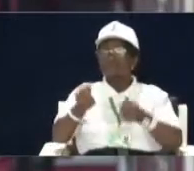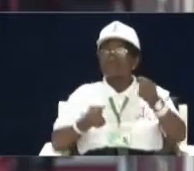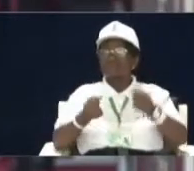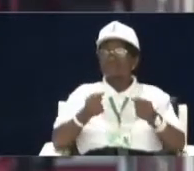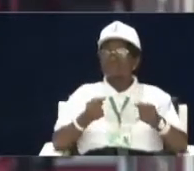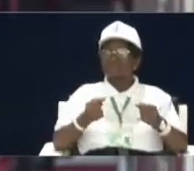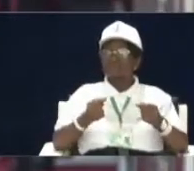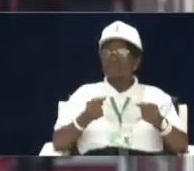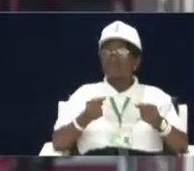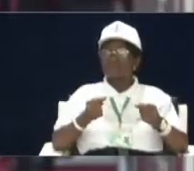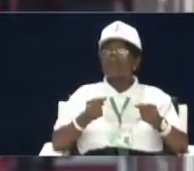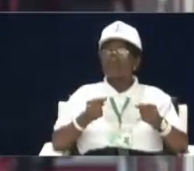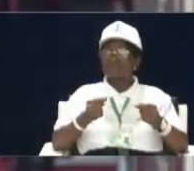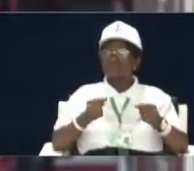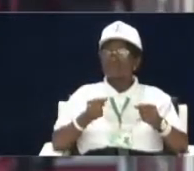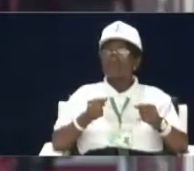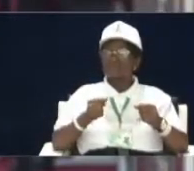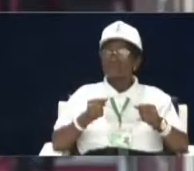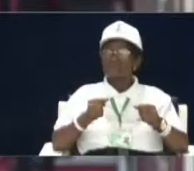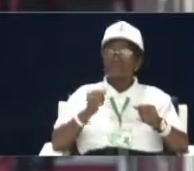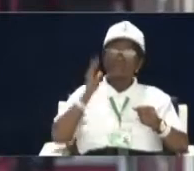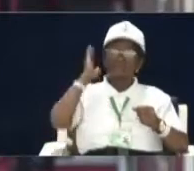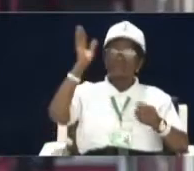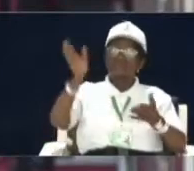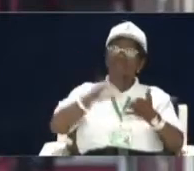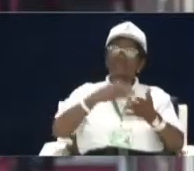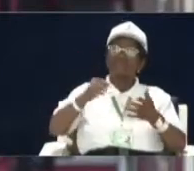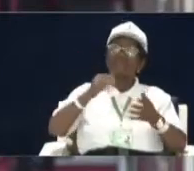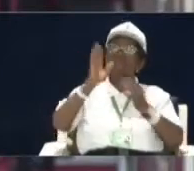We will sing God's praise for a long time.